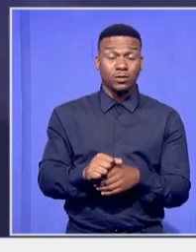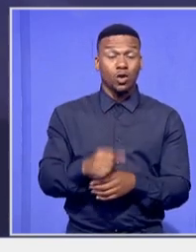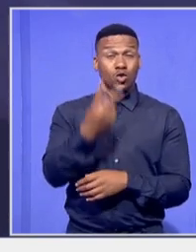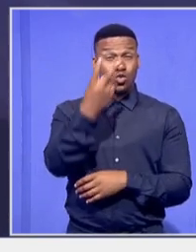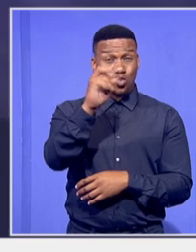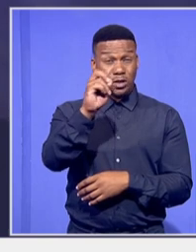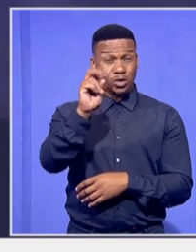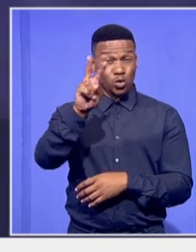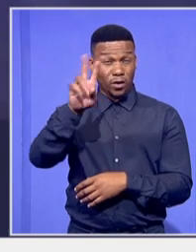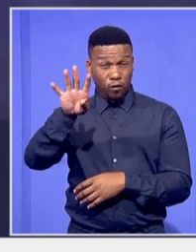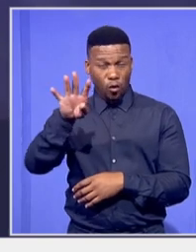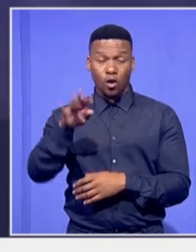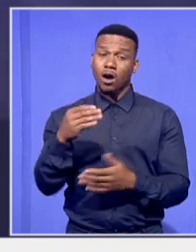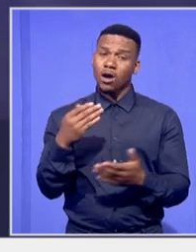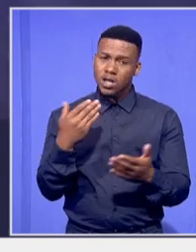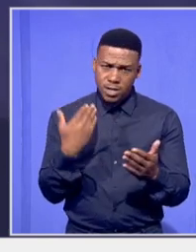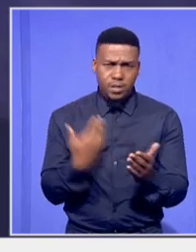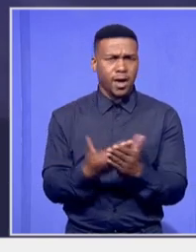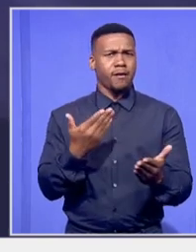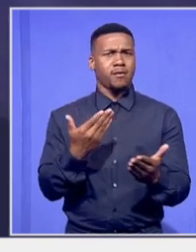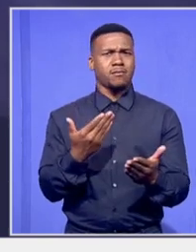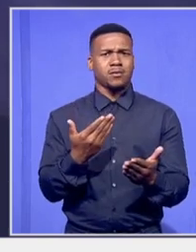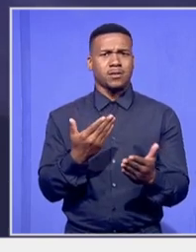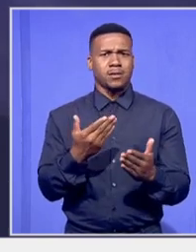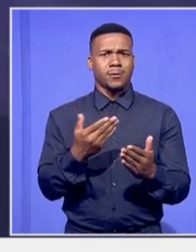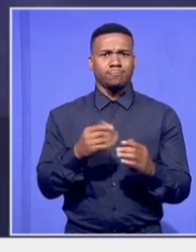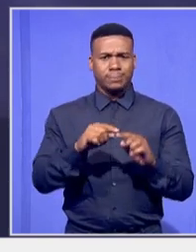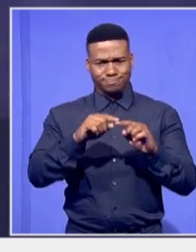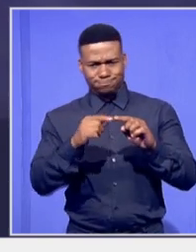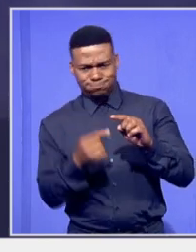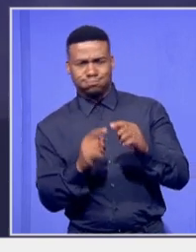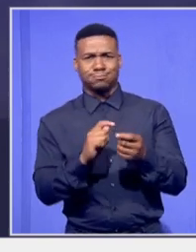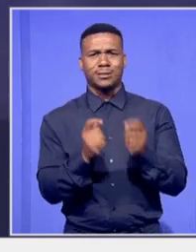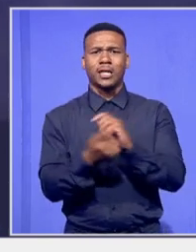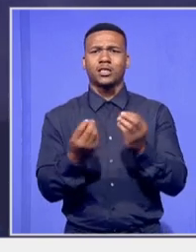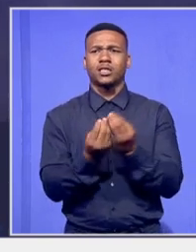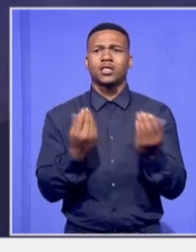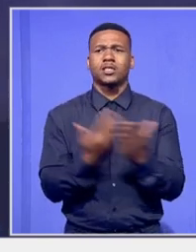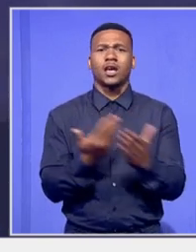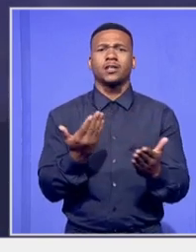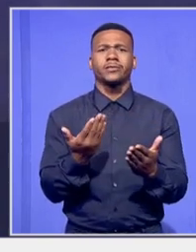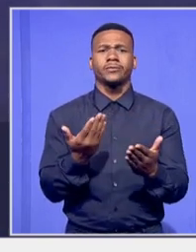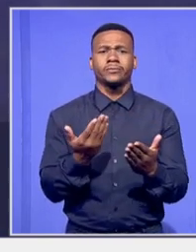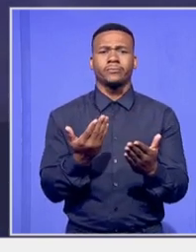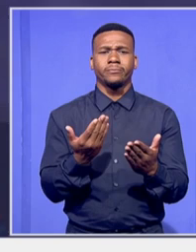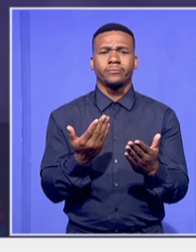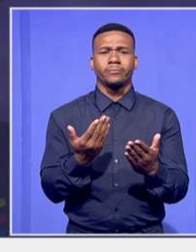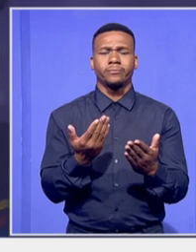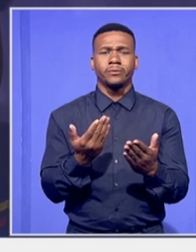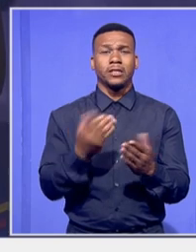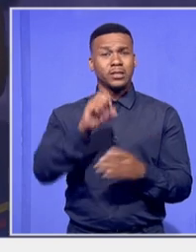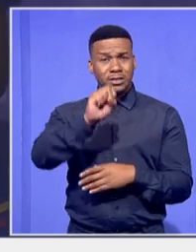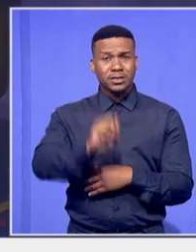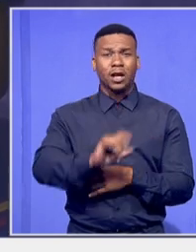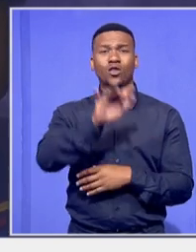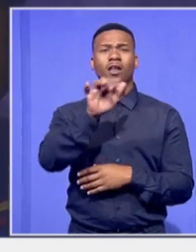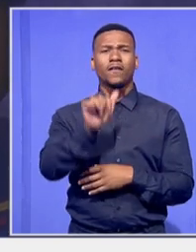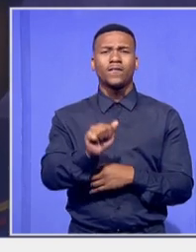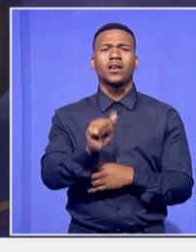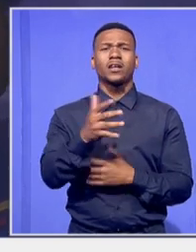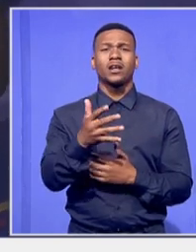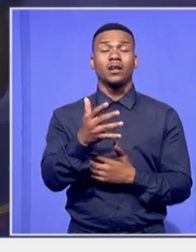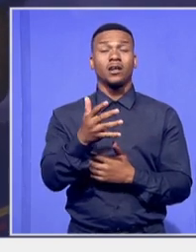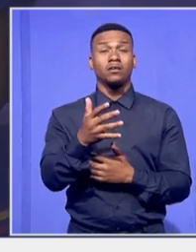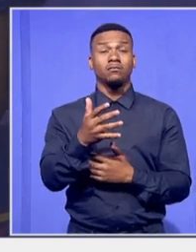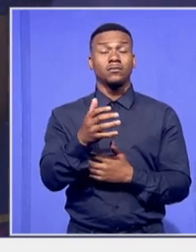2024 can be our tipping point. Democrats, South Africa, South Africans, the prospects